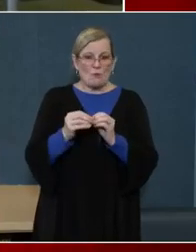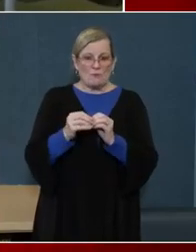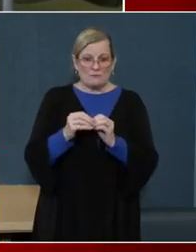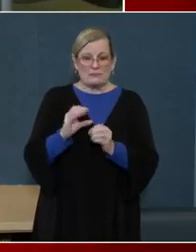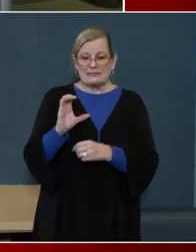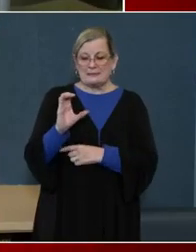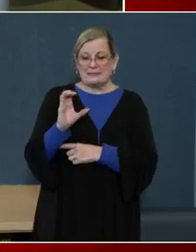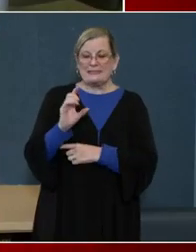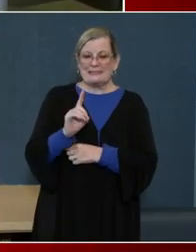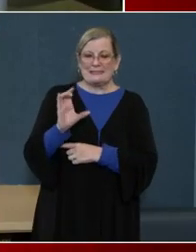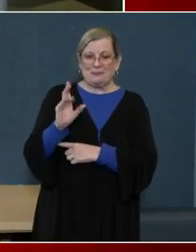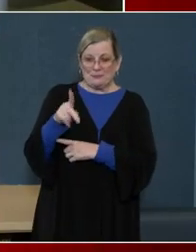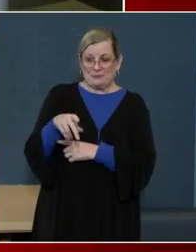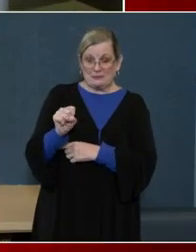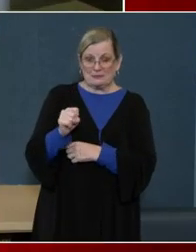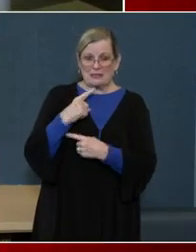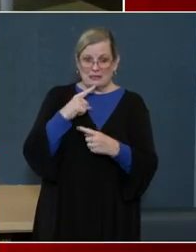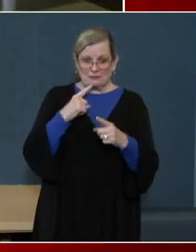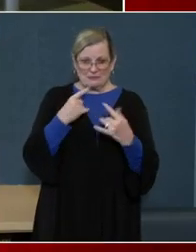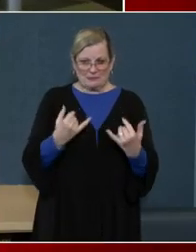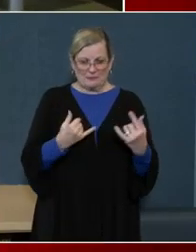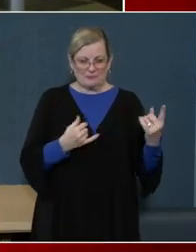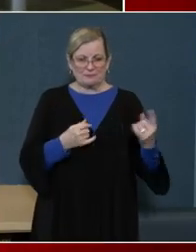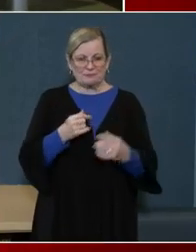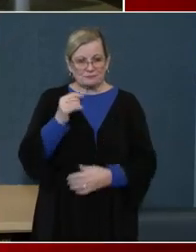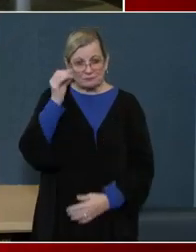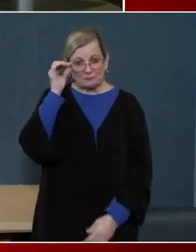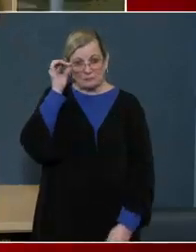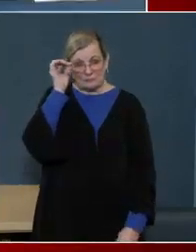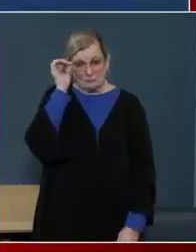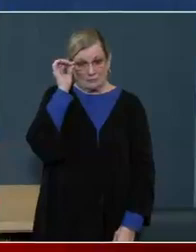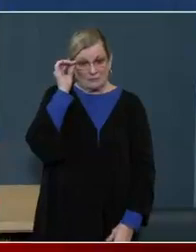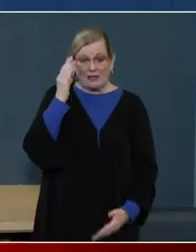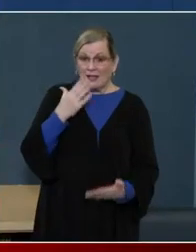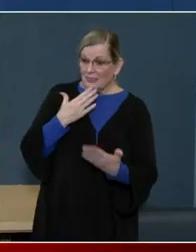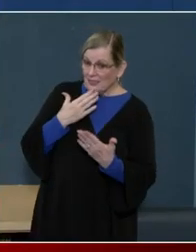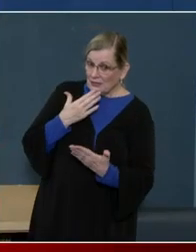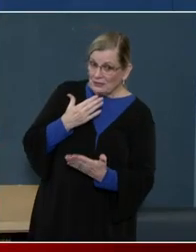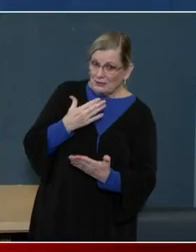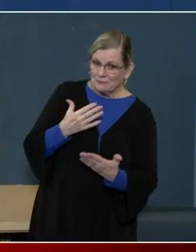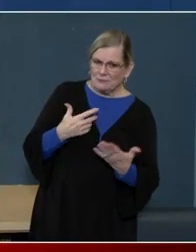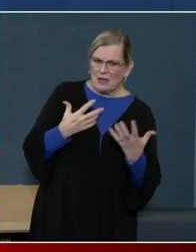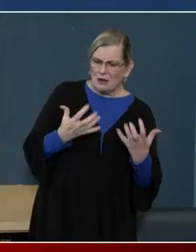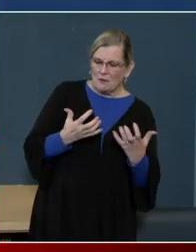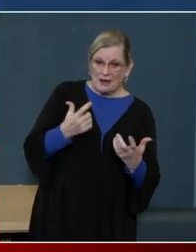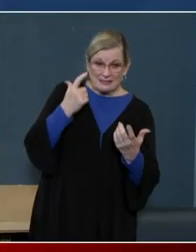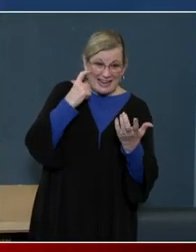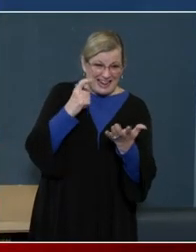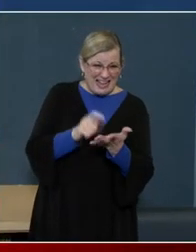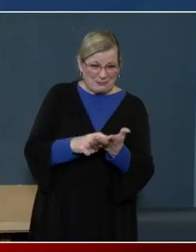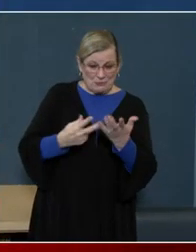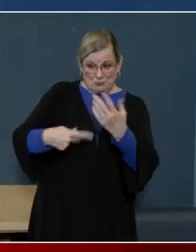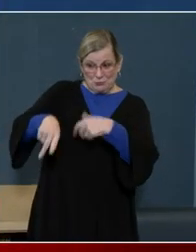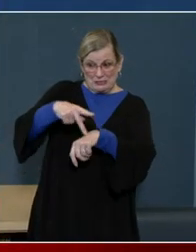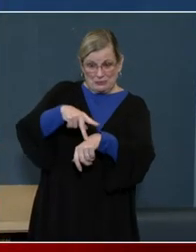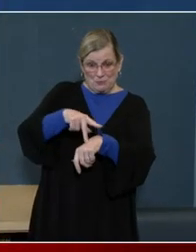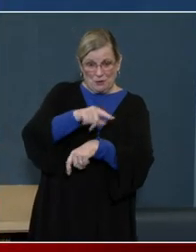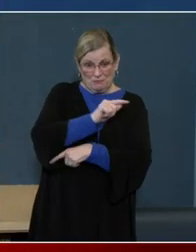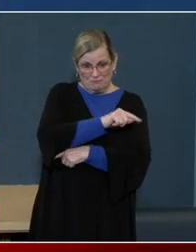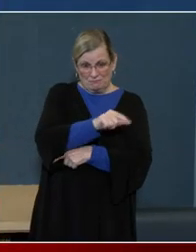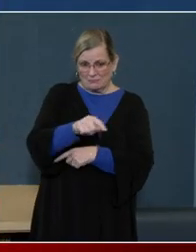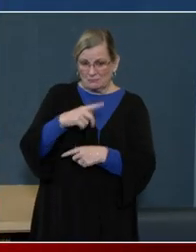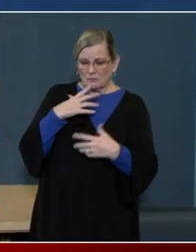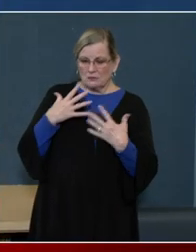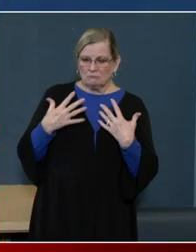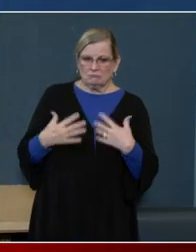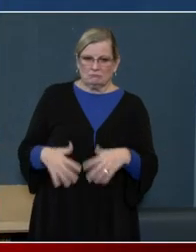Good morning. Thank you, Mayor Bowser. Also want to acknowledge the leadership of Principal Plenty here at Wheatley Education Campus today. Thank you for